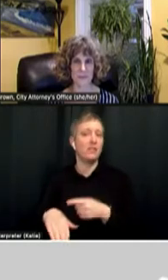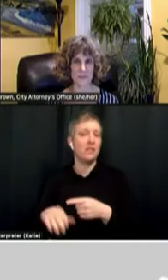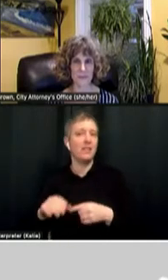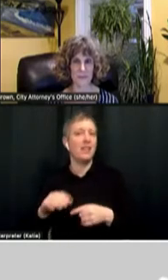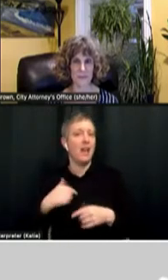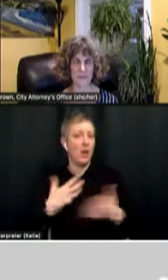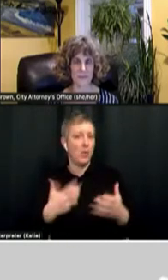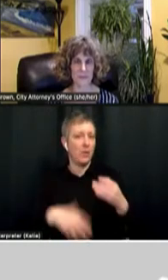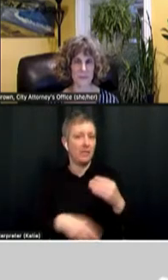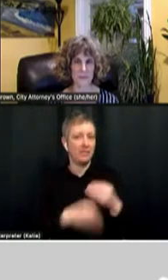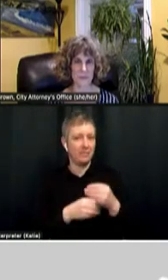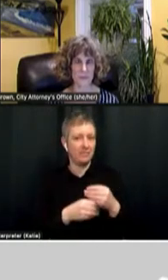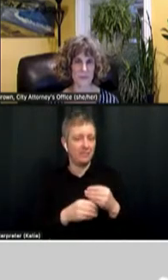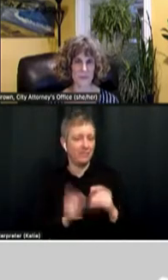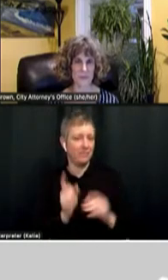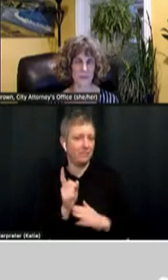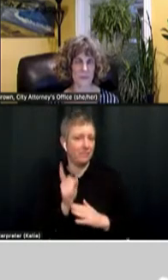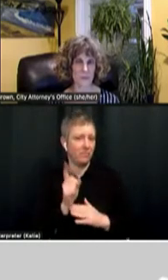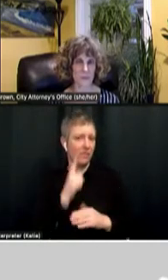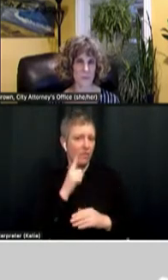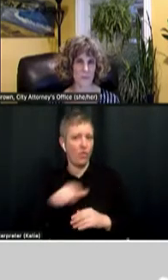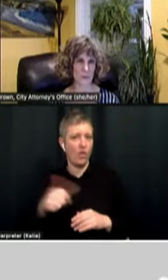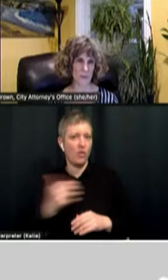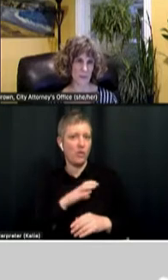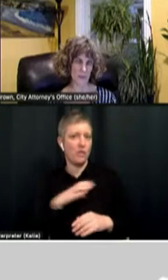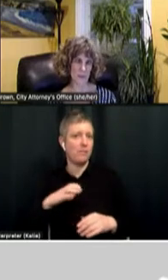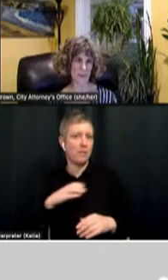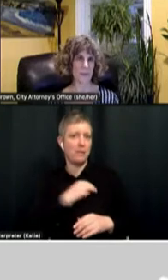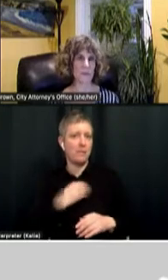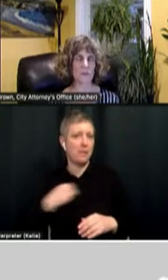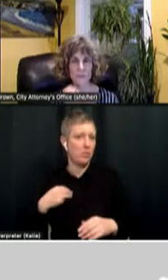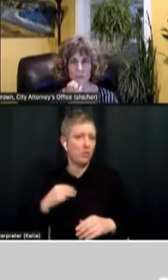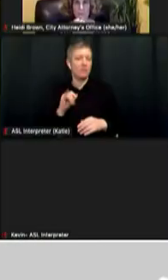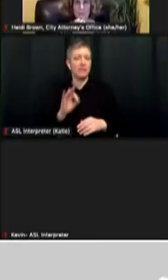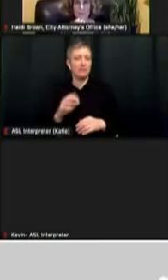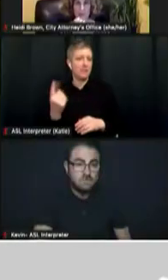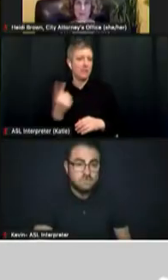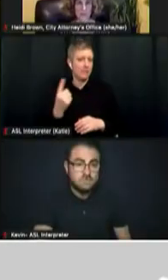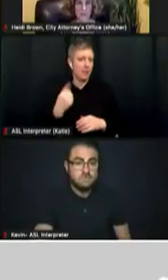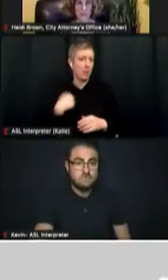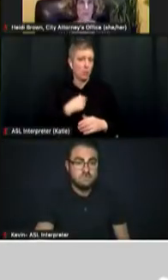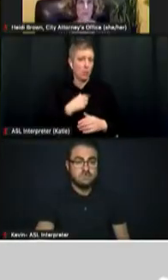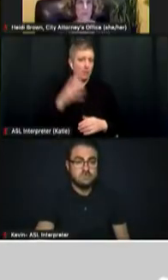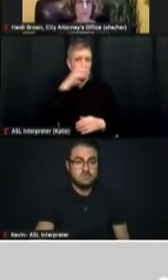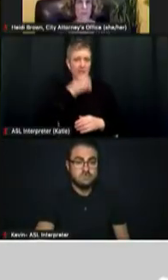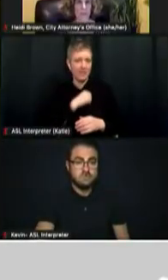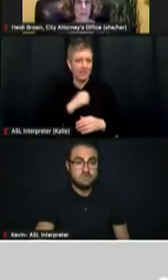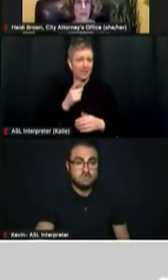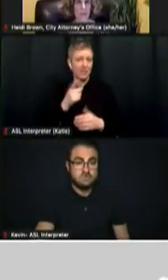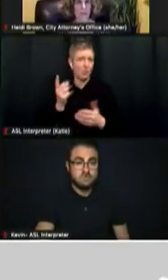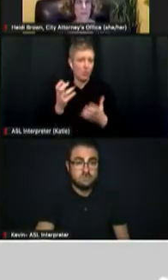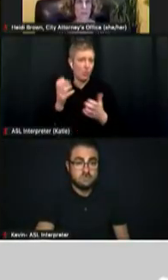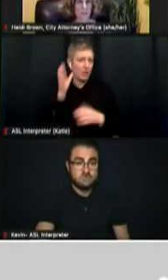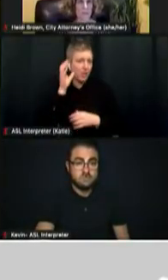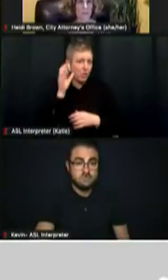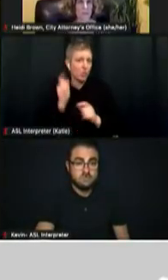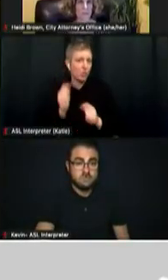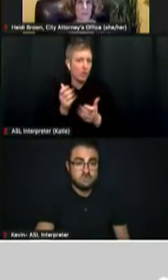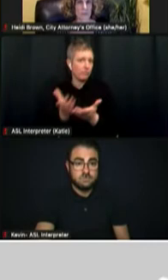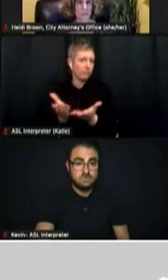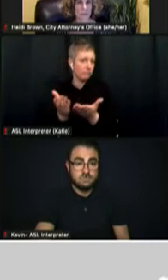for our other committee members, if there's anything that we missed that they may want to hear very quickly from them as